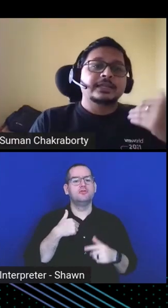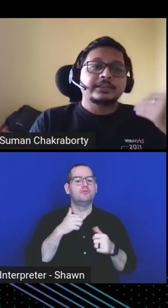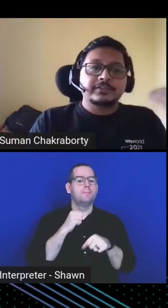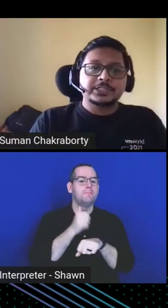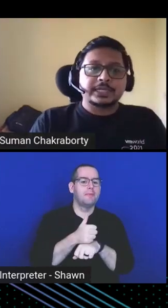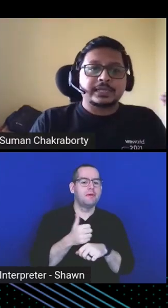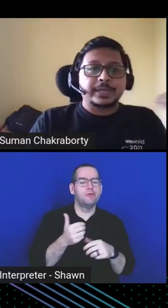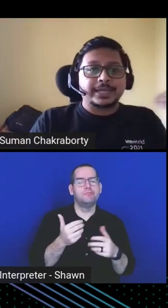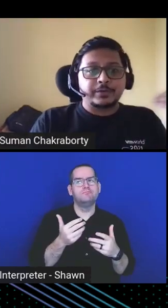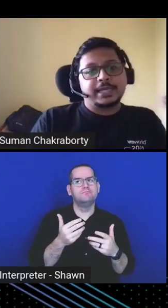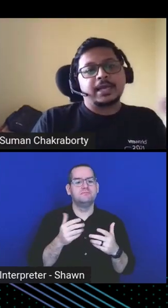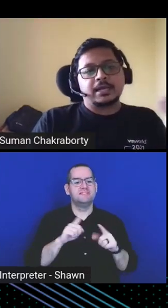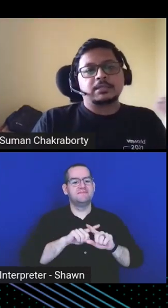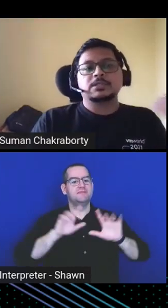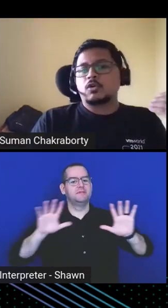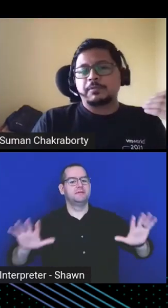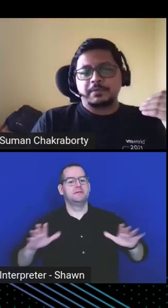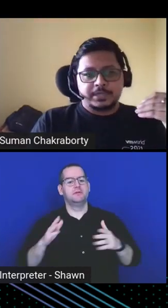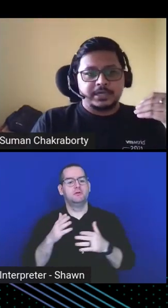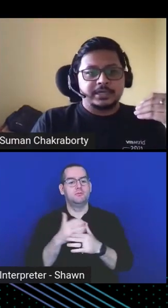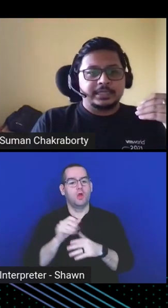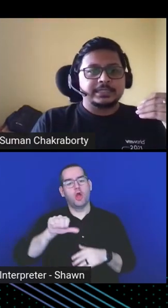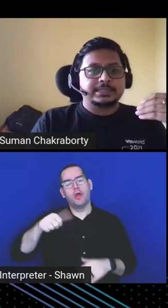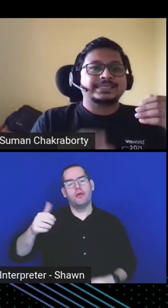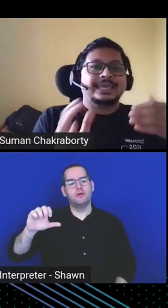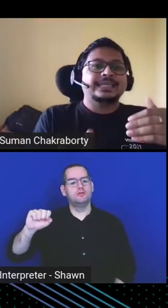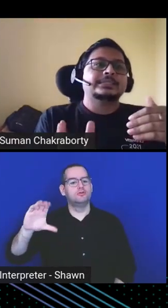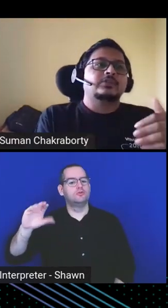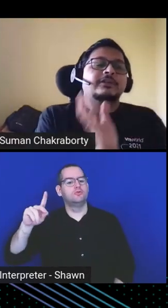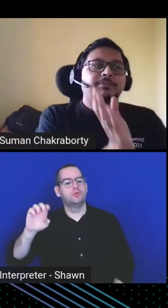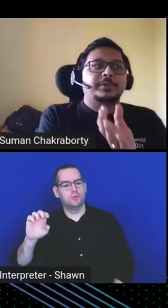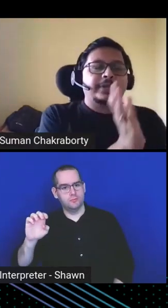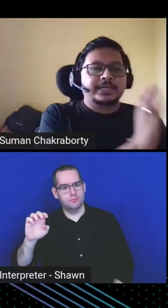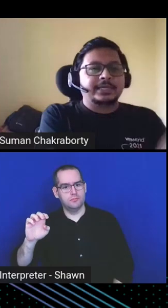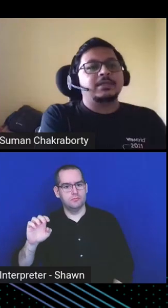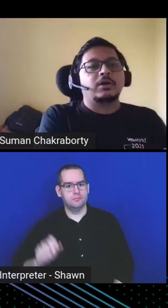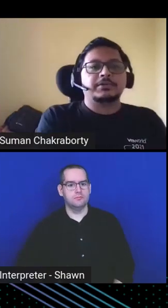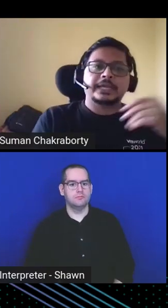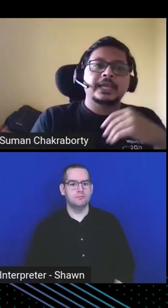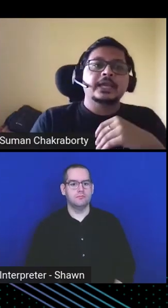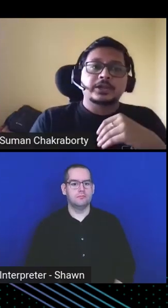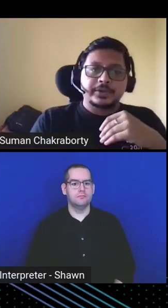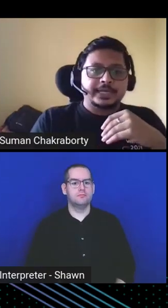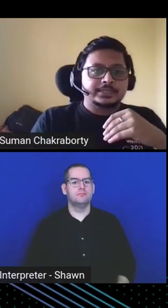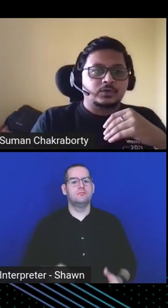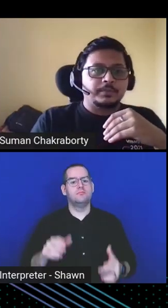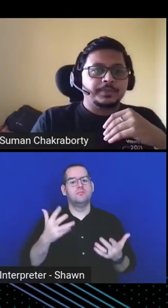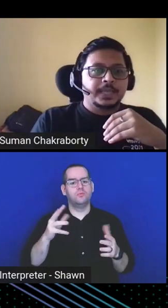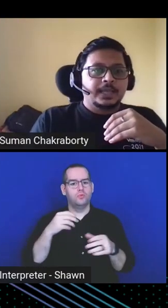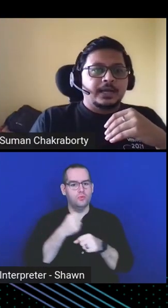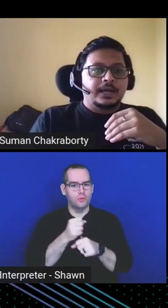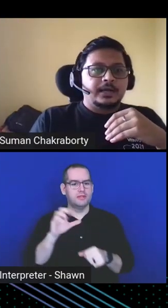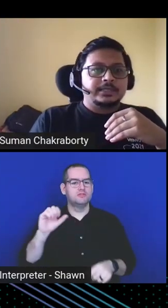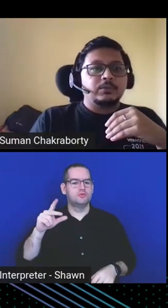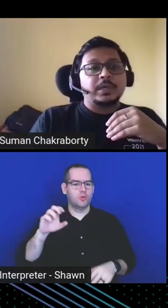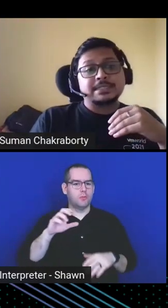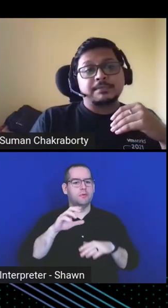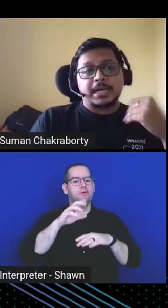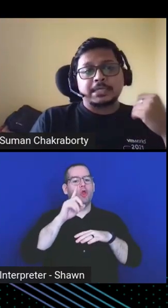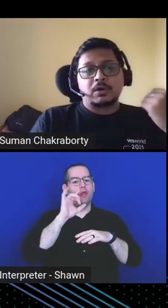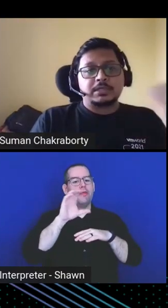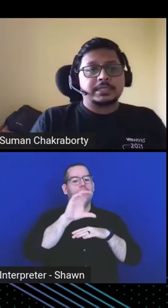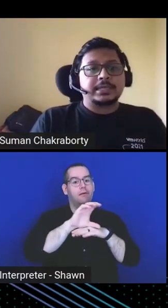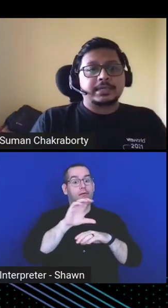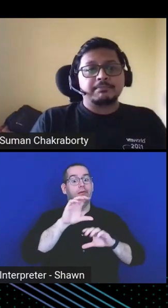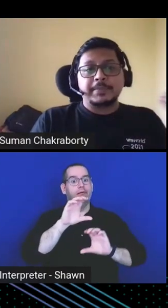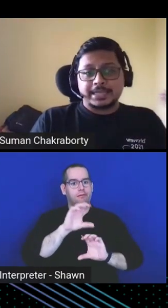make differentiate here by creating another scope in this case. Else it would have created in the already created scope. Then what is the